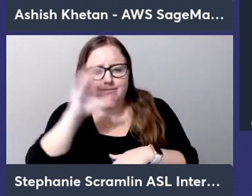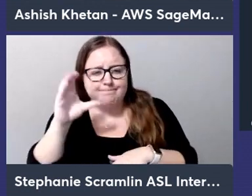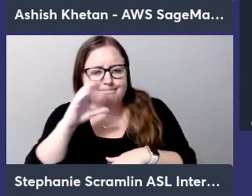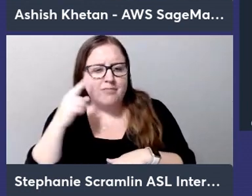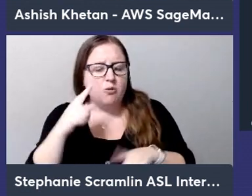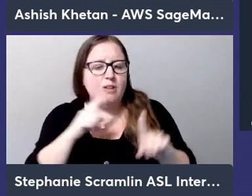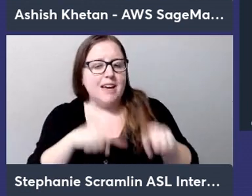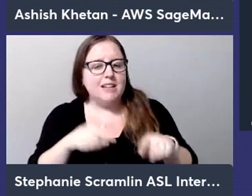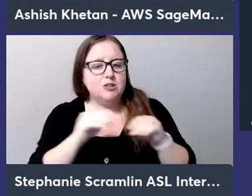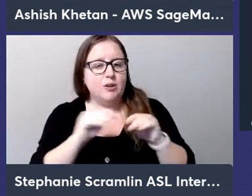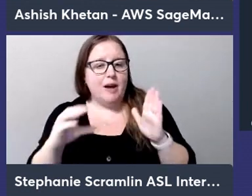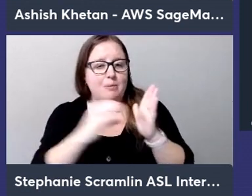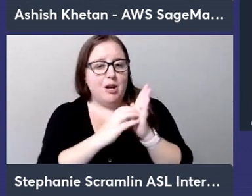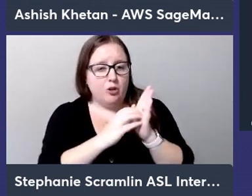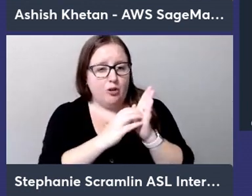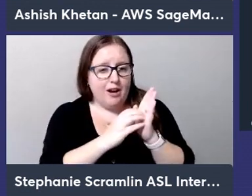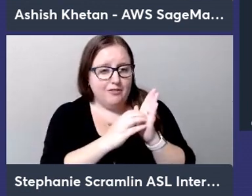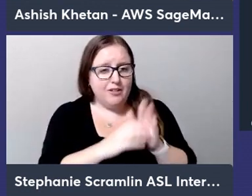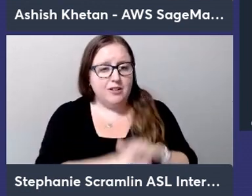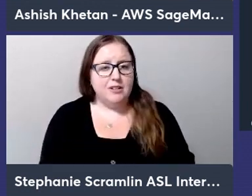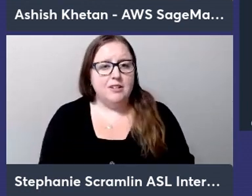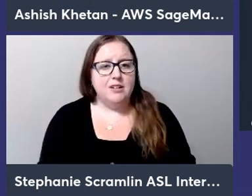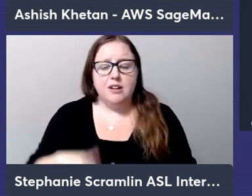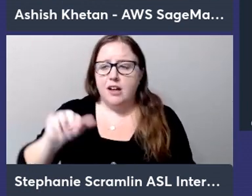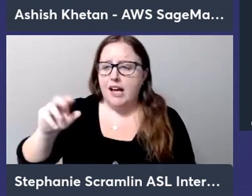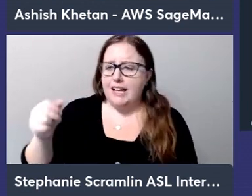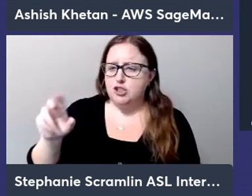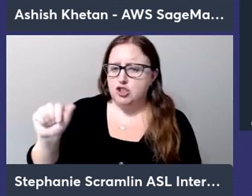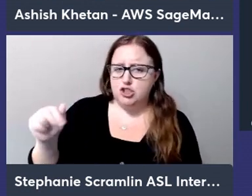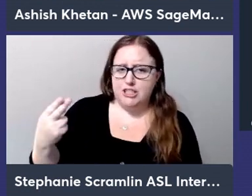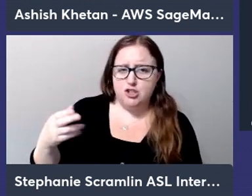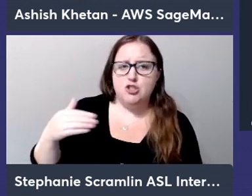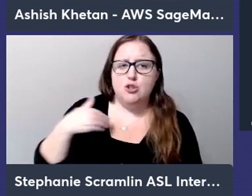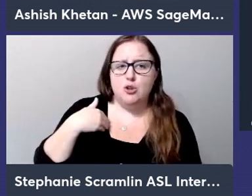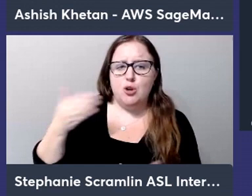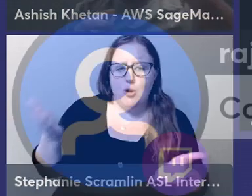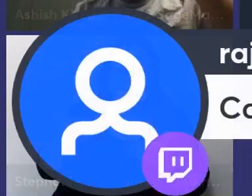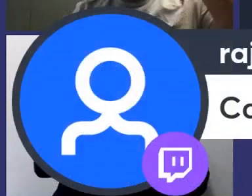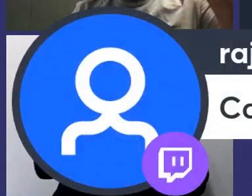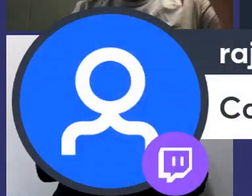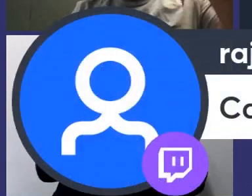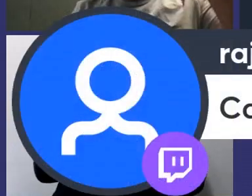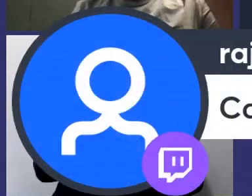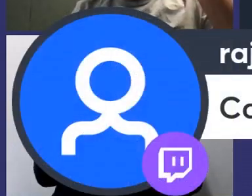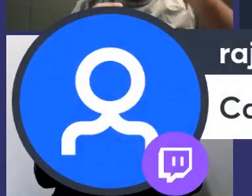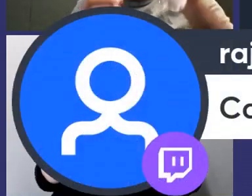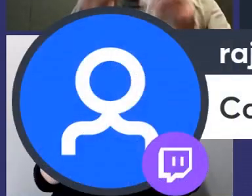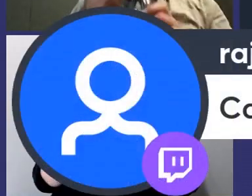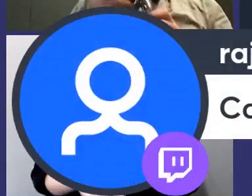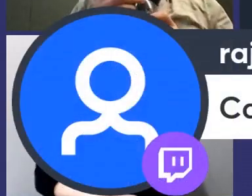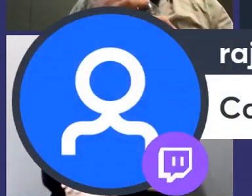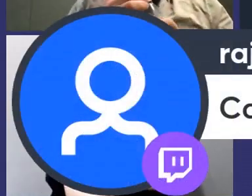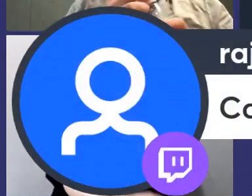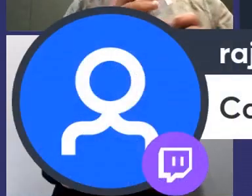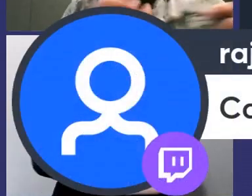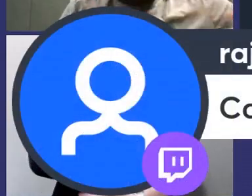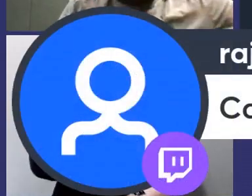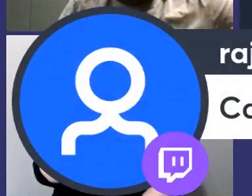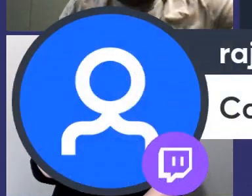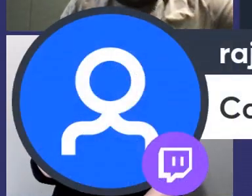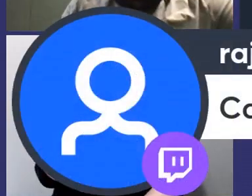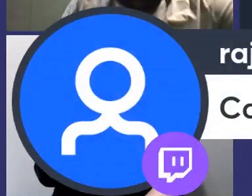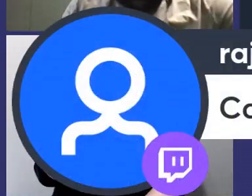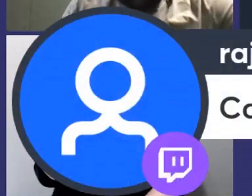paragraph. Yeah, Ashish, while you're here, we actually got a good question. This is from Raj